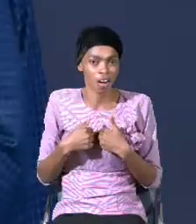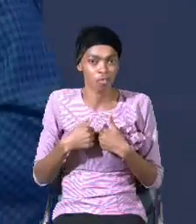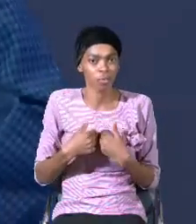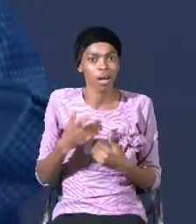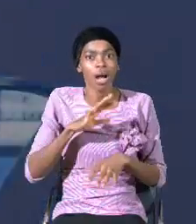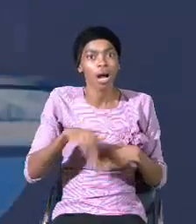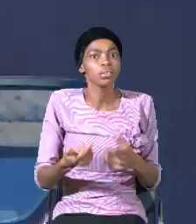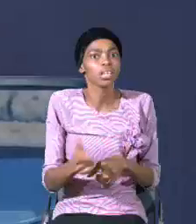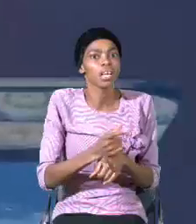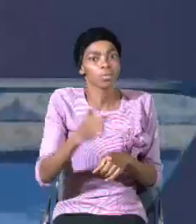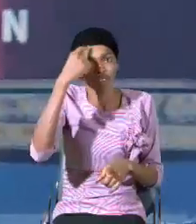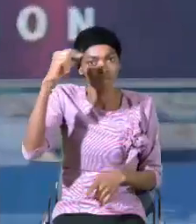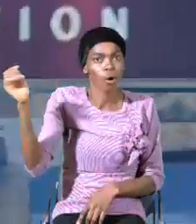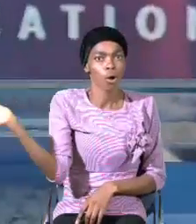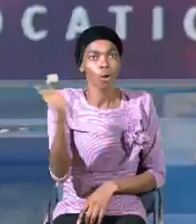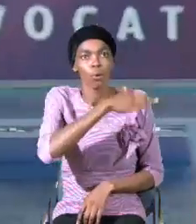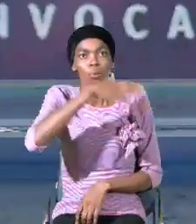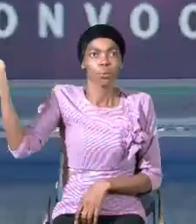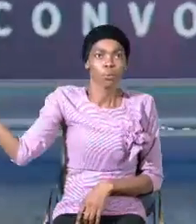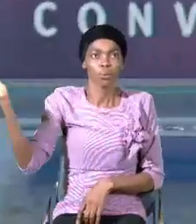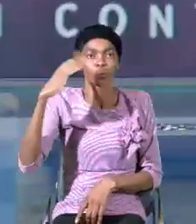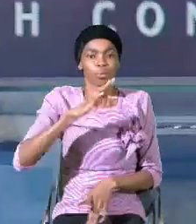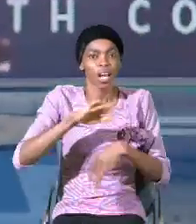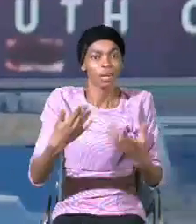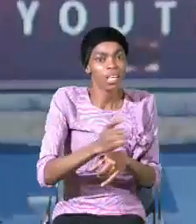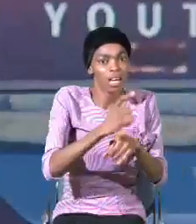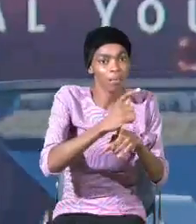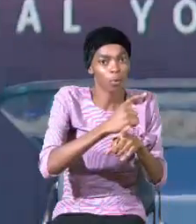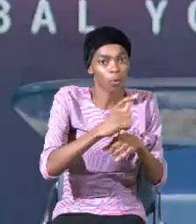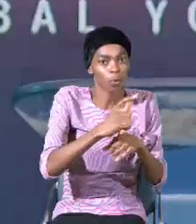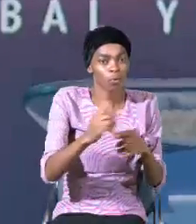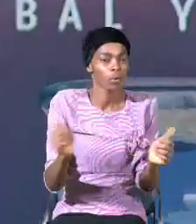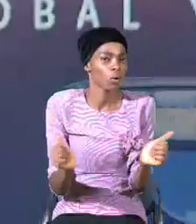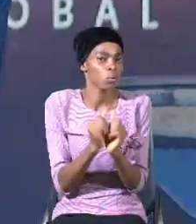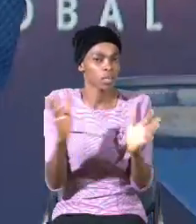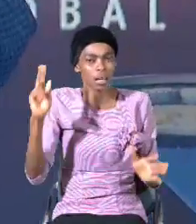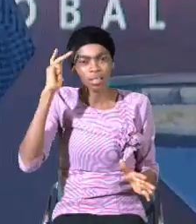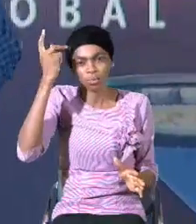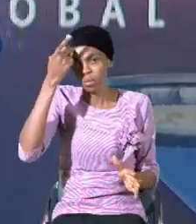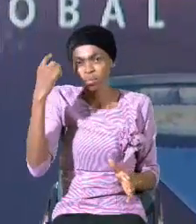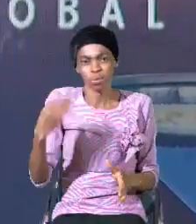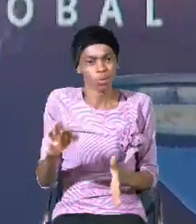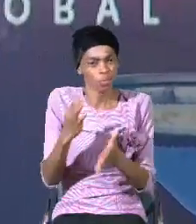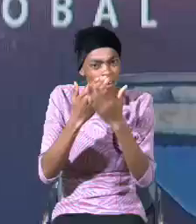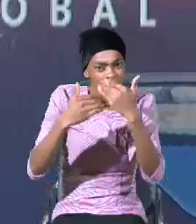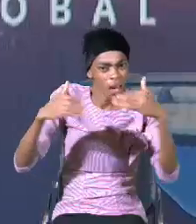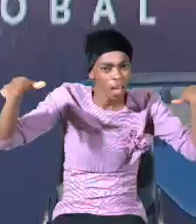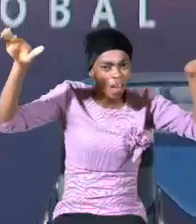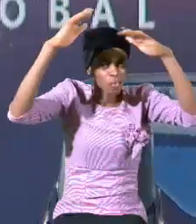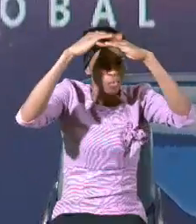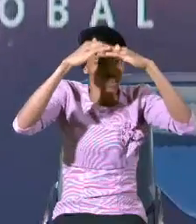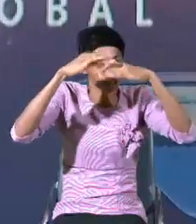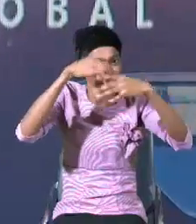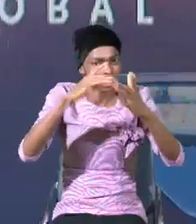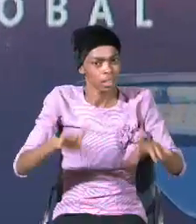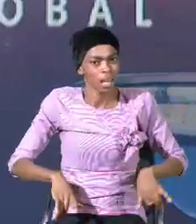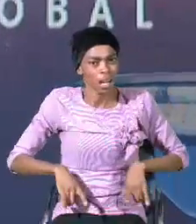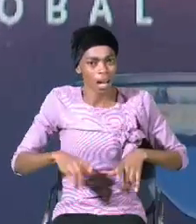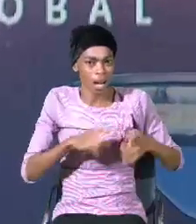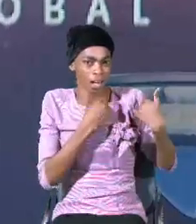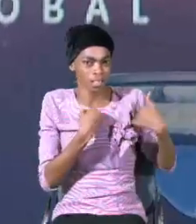wind, how they labor without a purpose from heaven dropped in their heart.